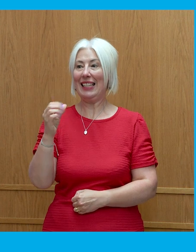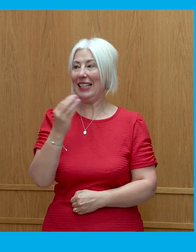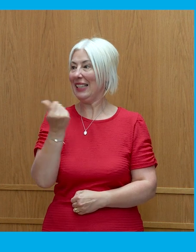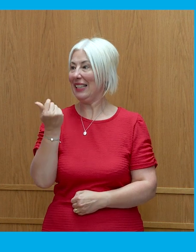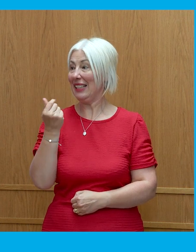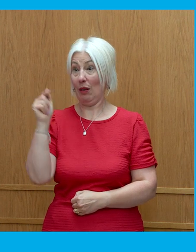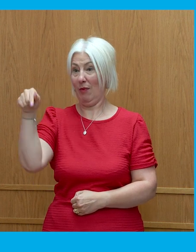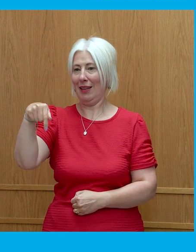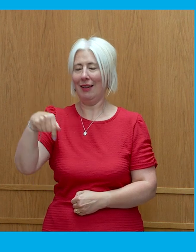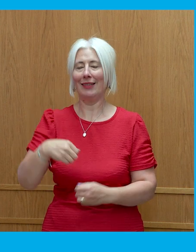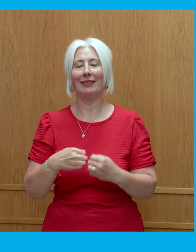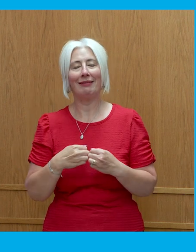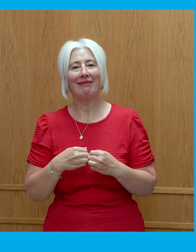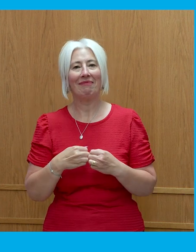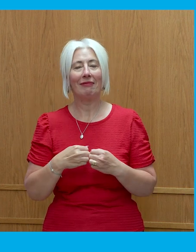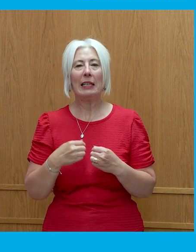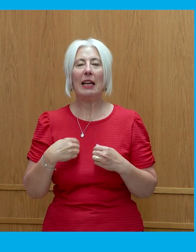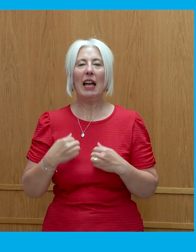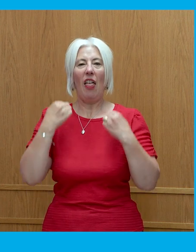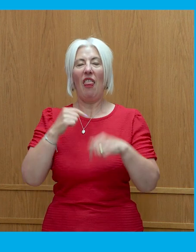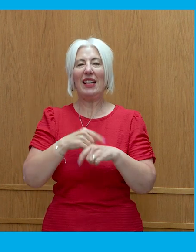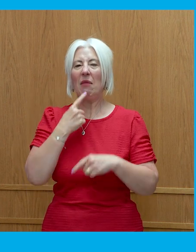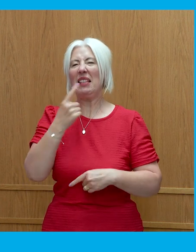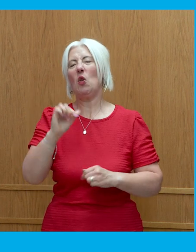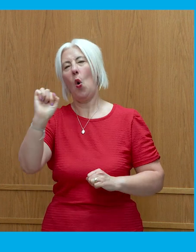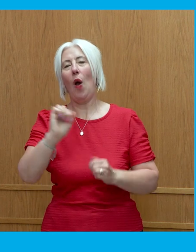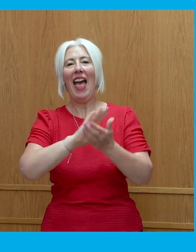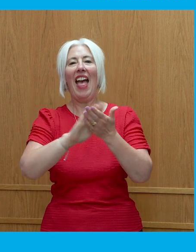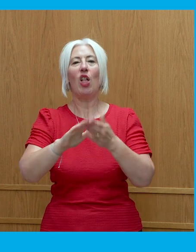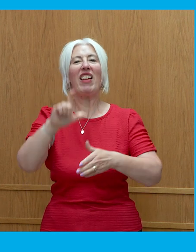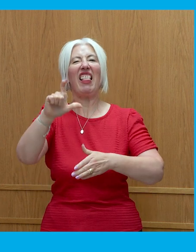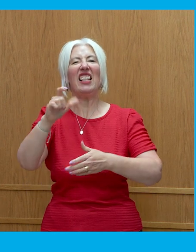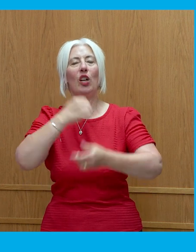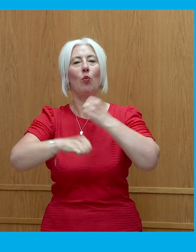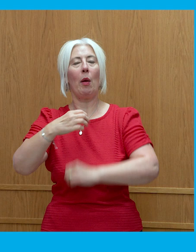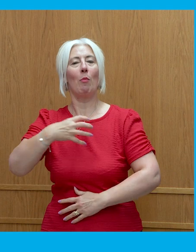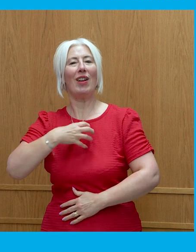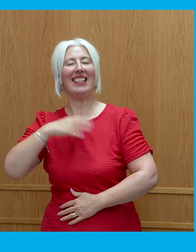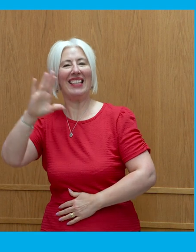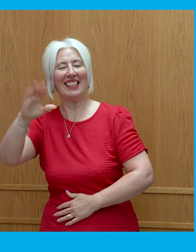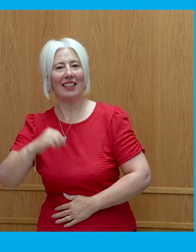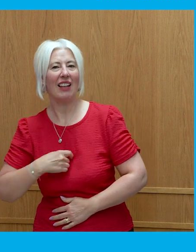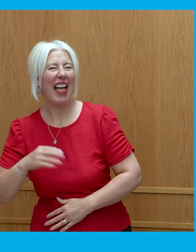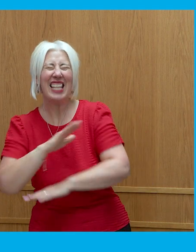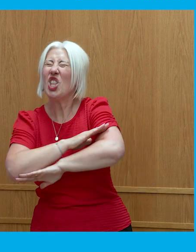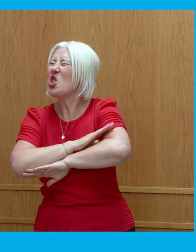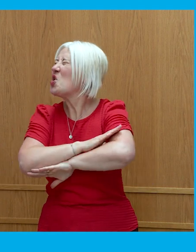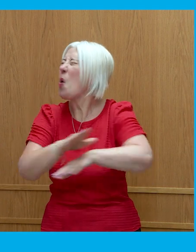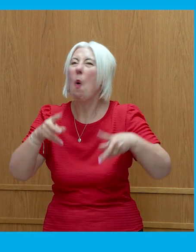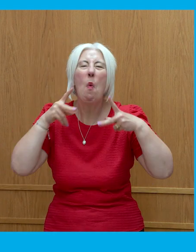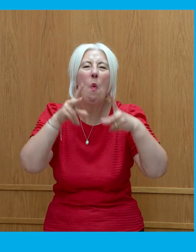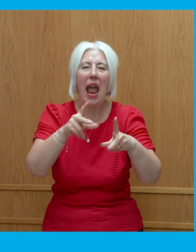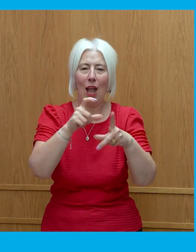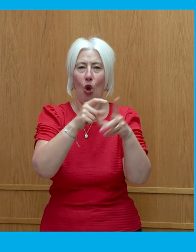think. And I very boldly predicted that Hillary Clinton would be the president. Actually, I think I said there's no way Donald Trump will